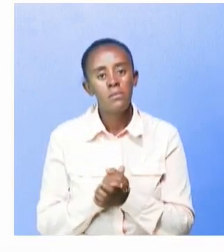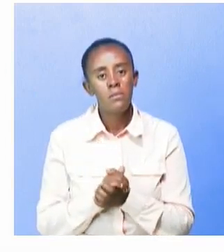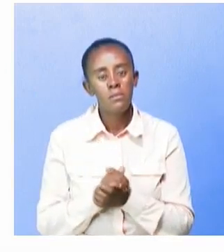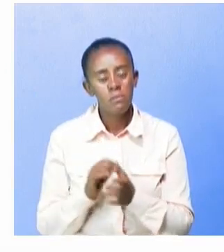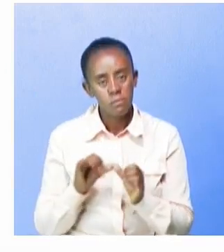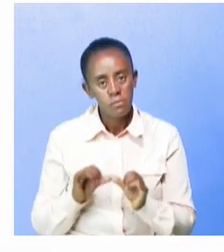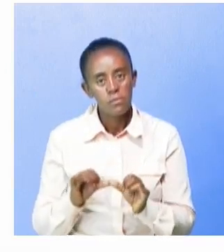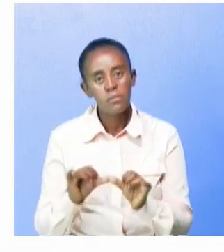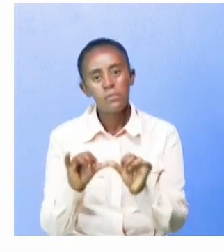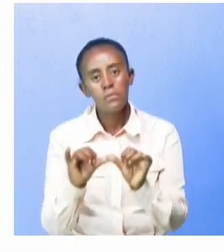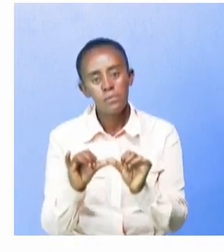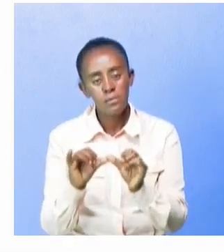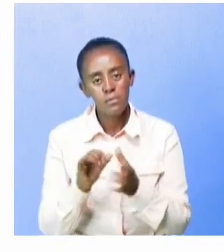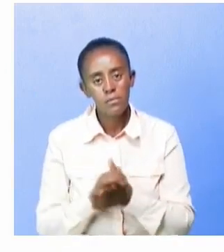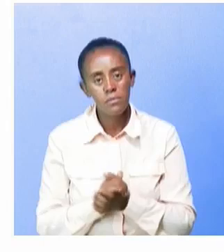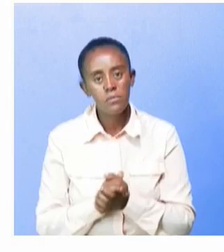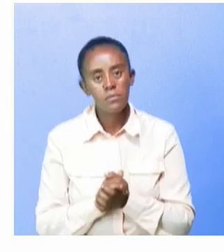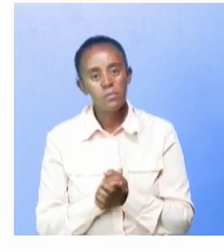continuous.